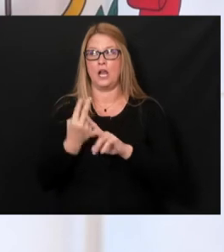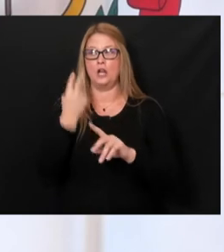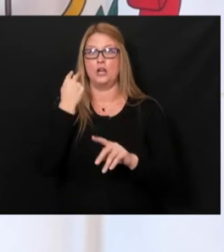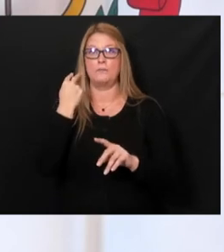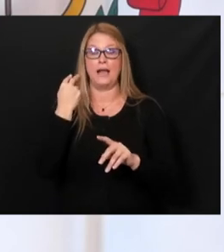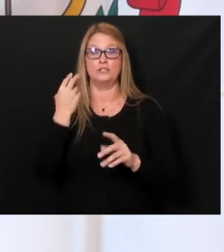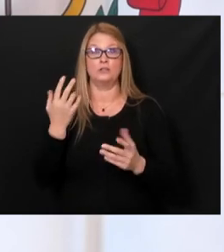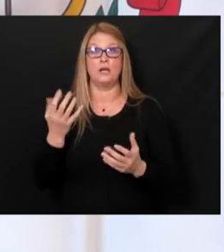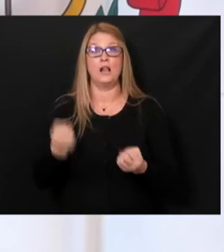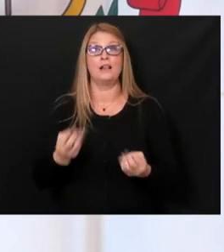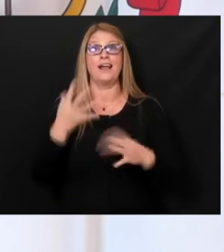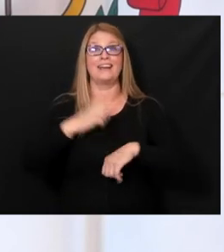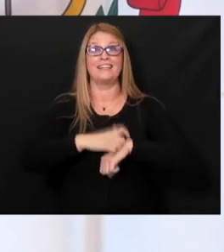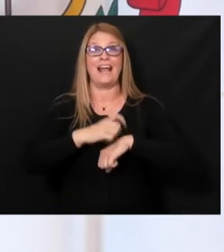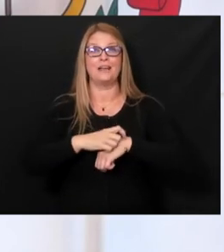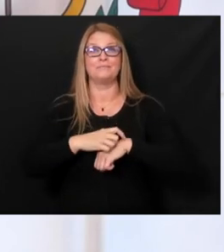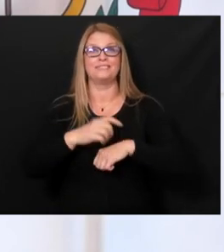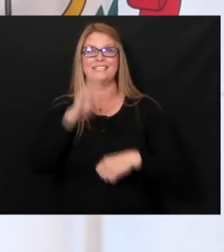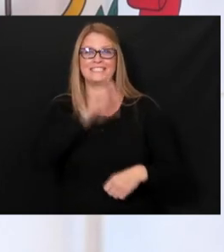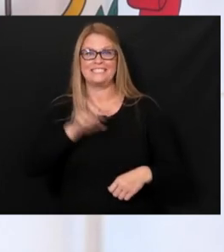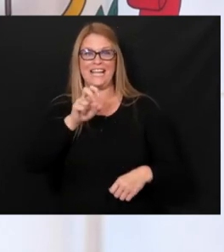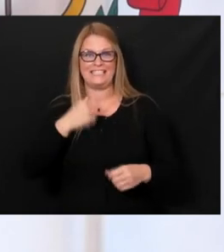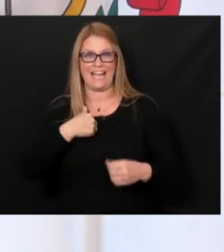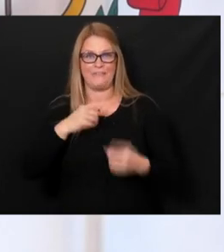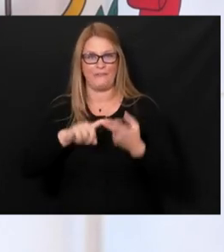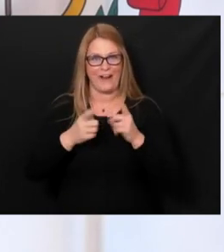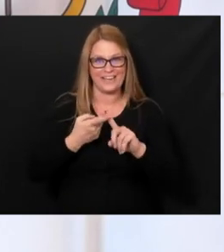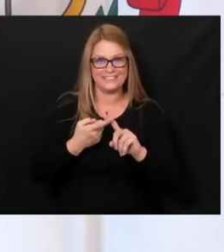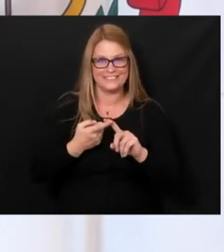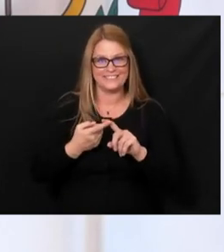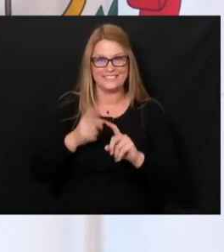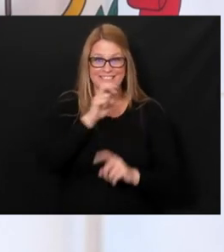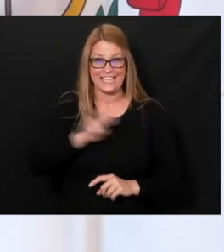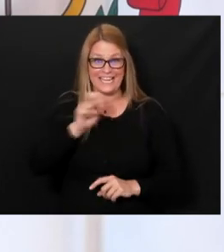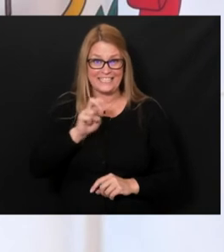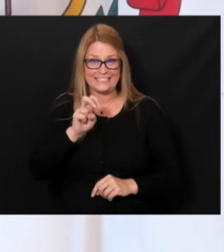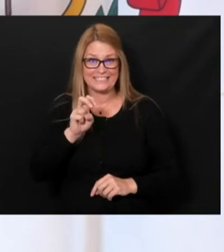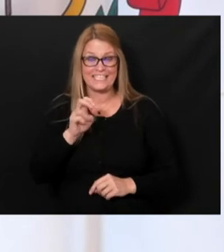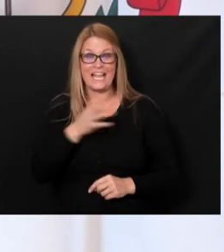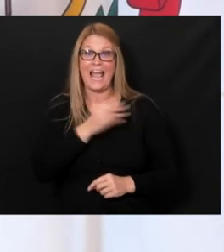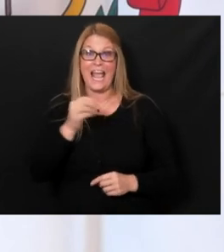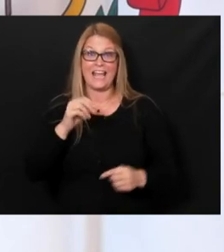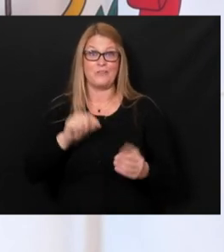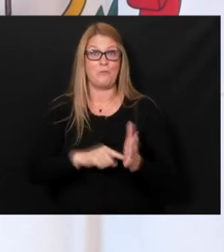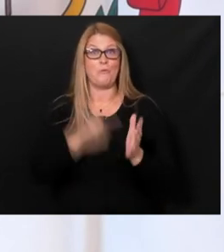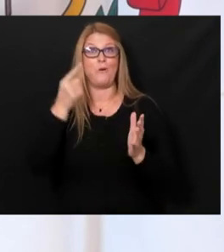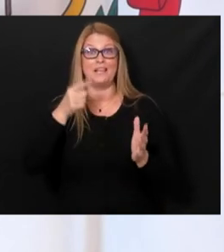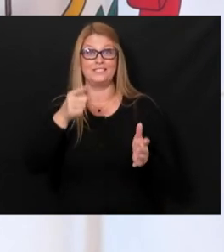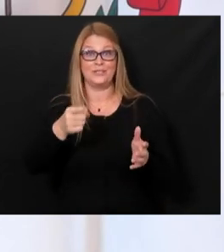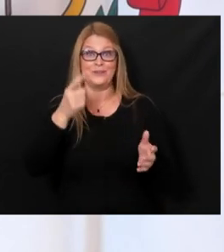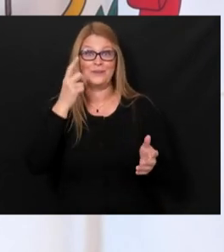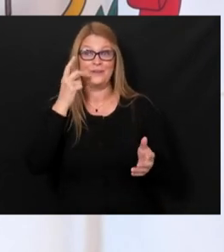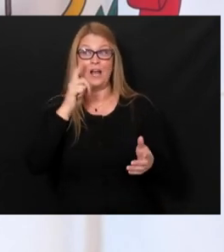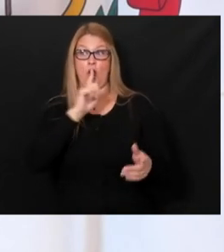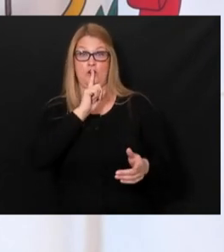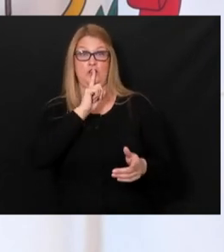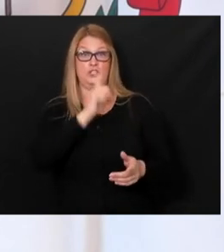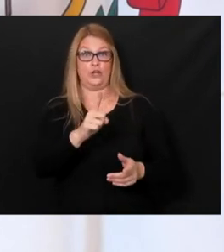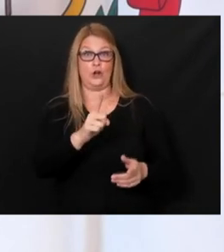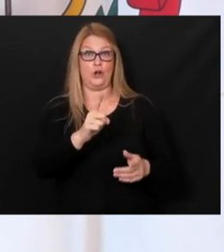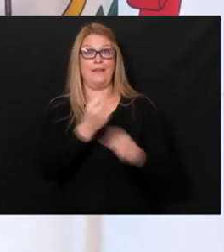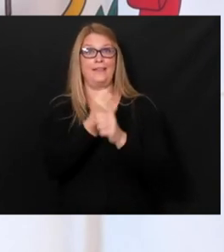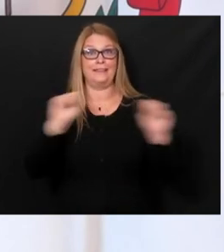because a lot of times they have a buddy with them and everything. And so, and then once you absolutely are sure of a way to